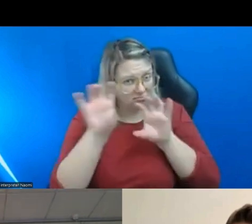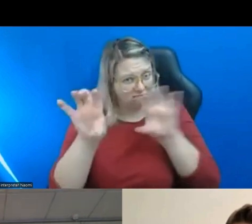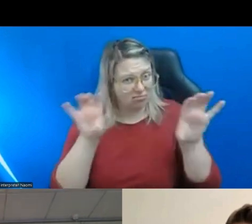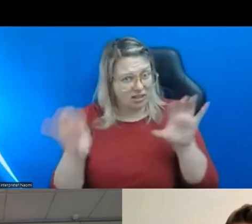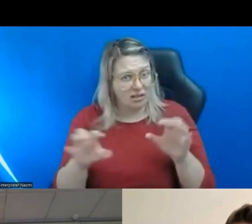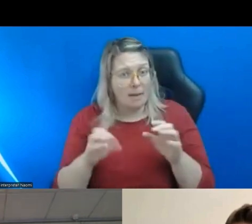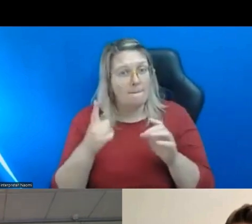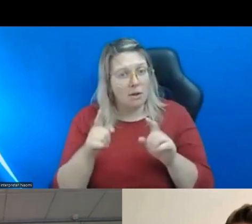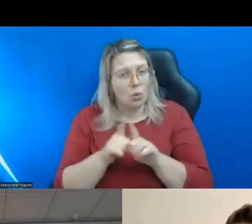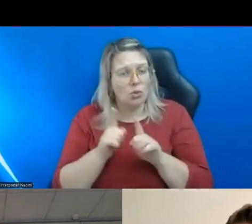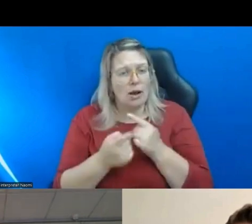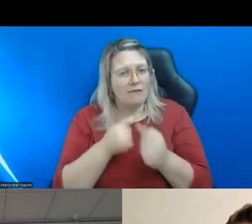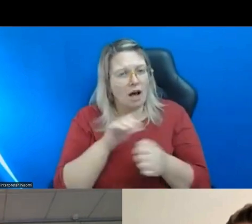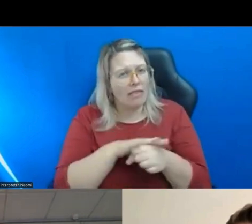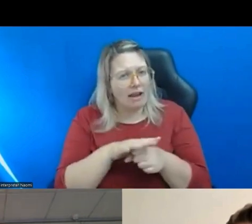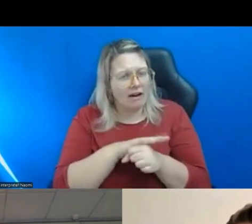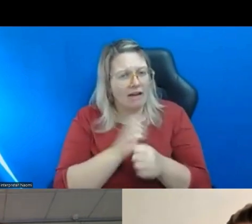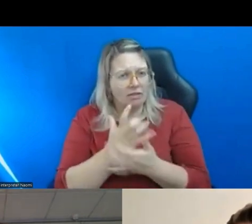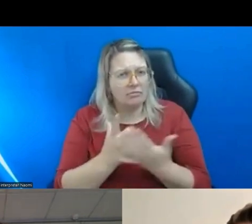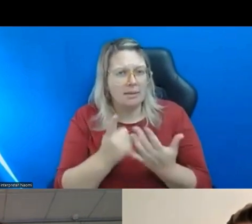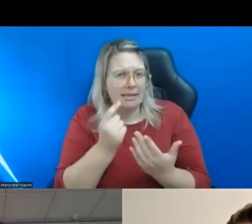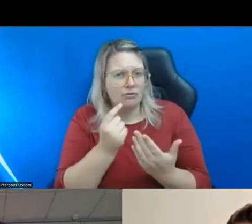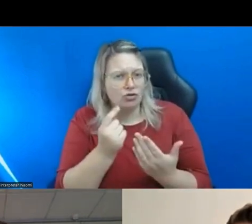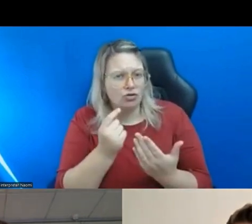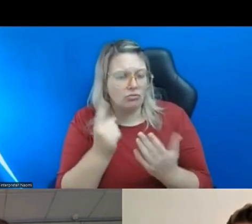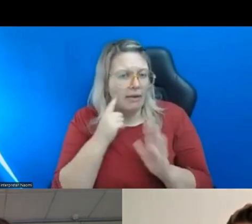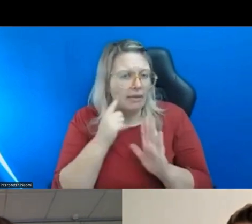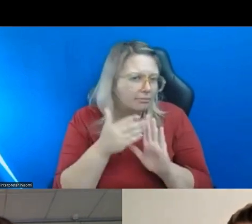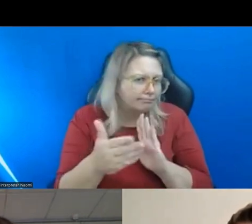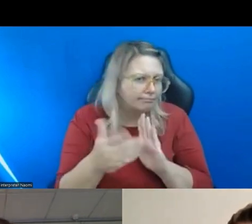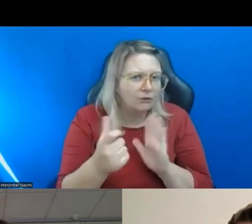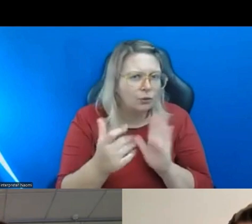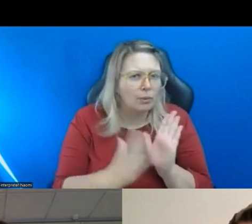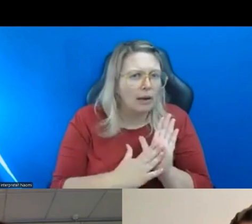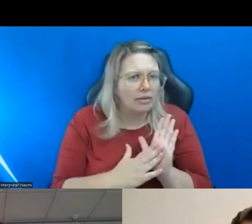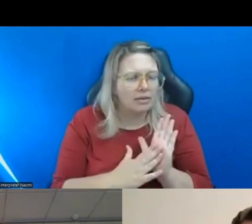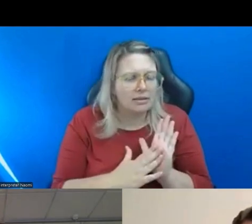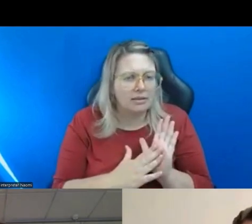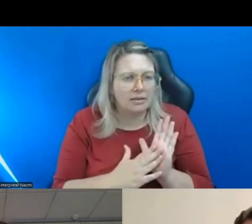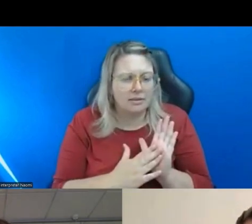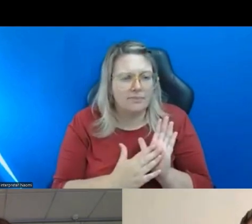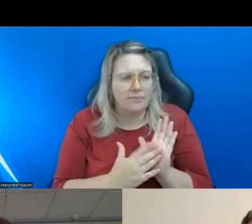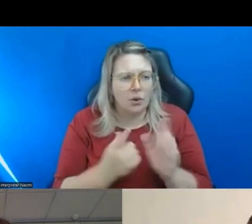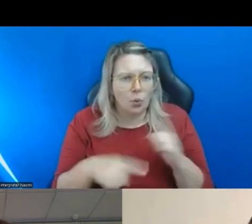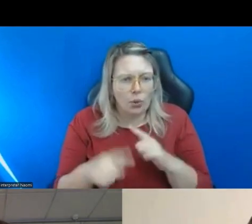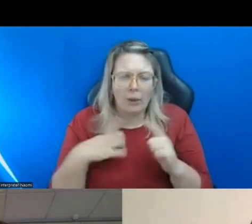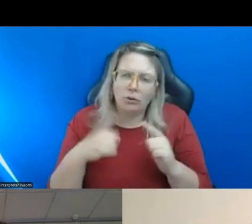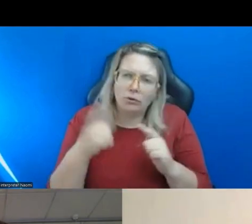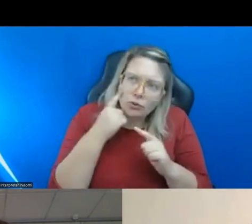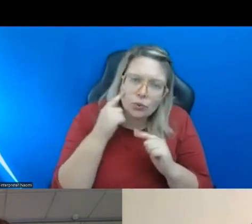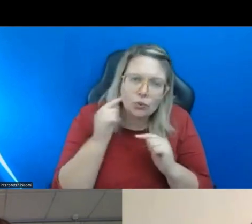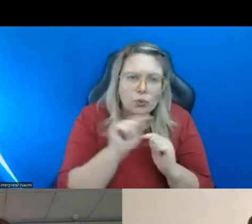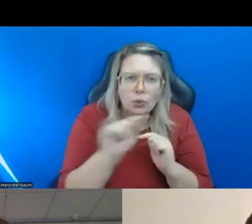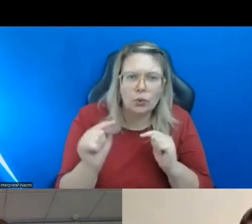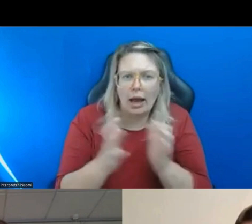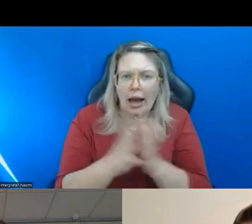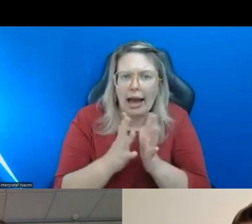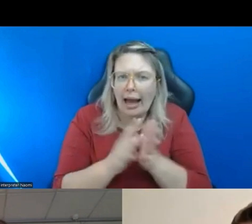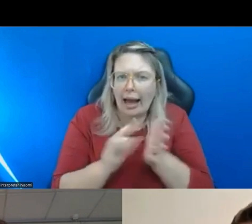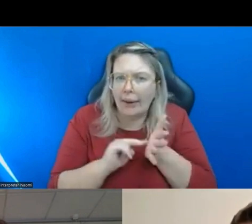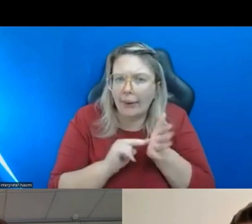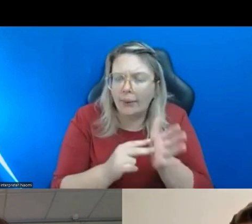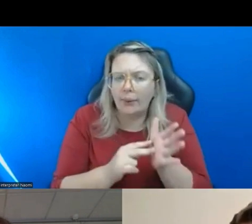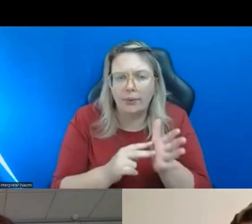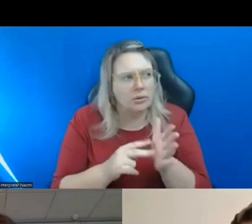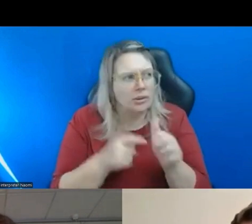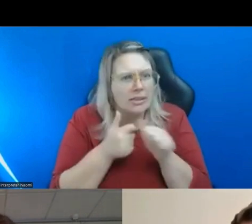country. And I think over the coming months, we want to see how that will play out in terms of how that